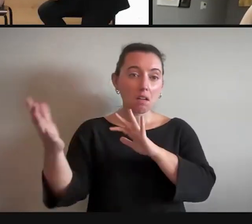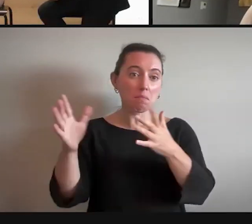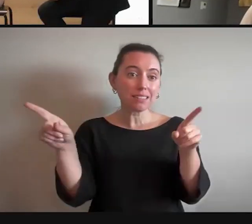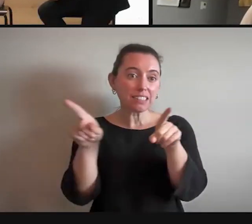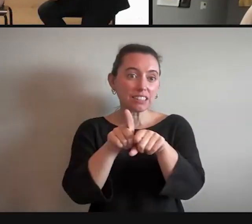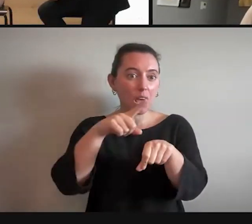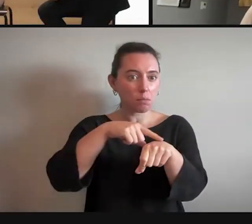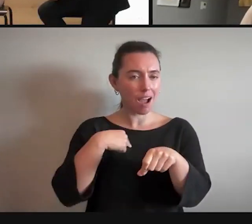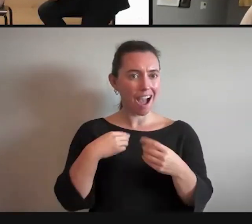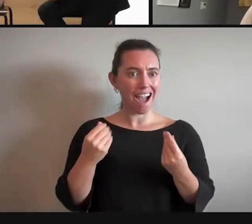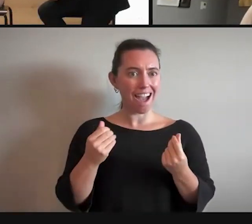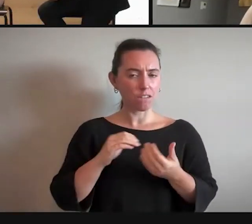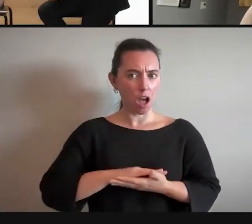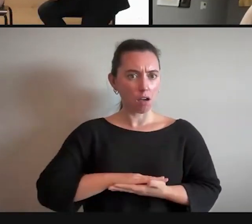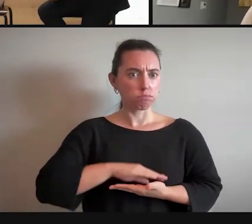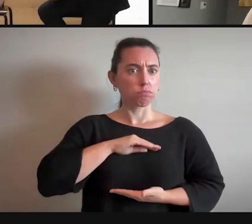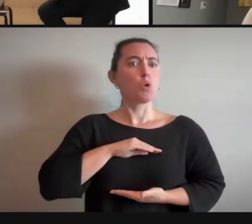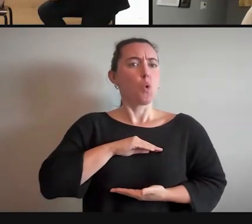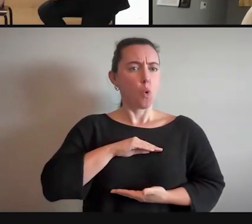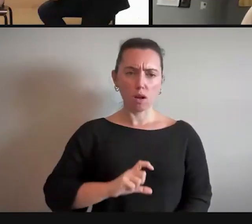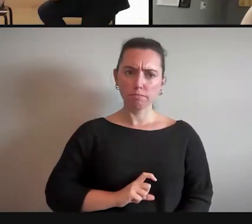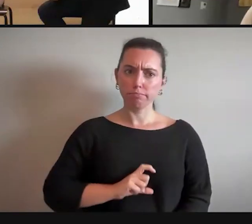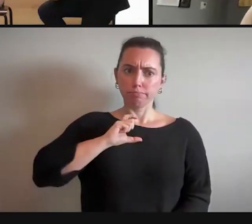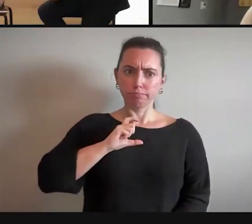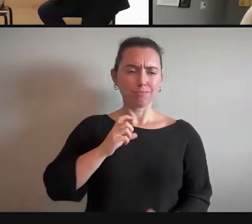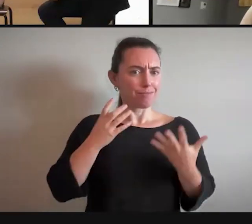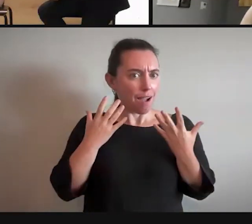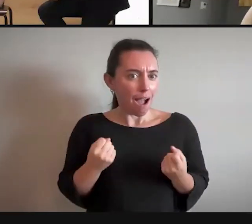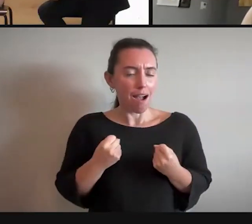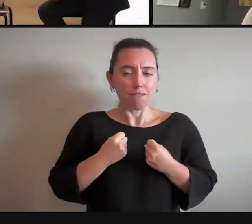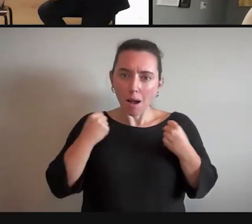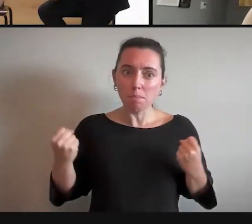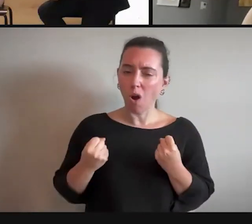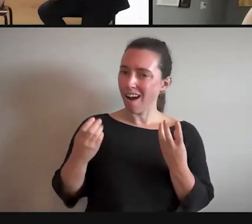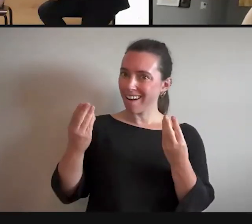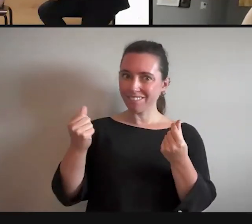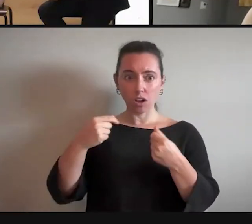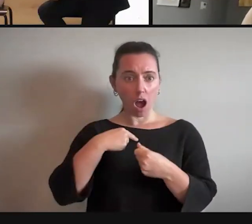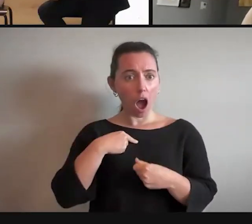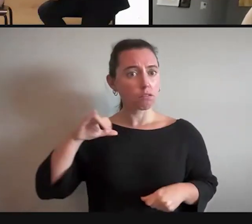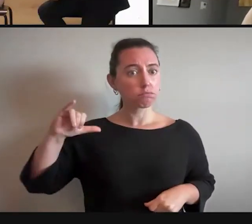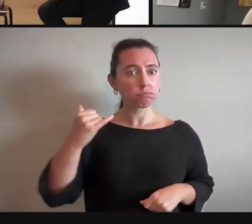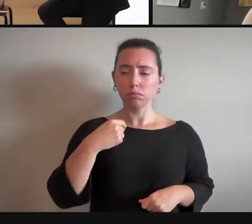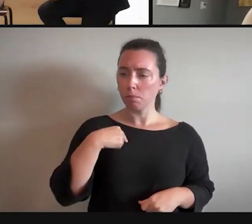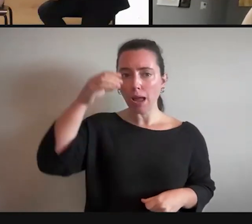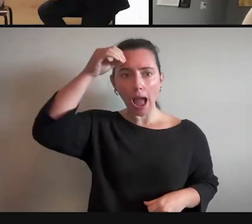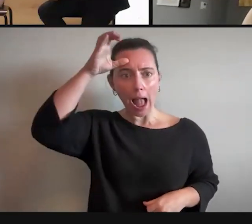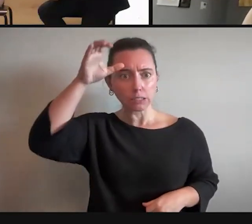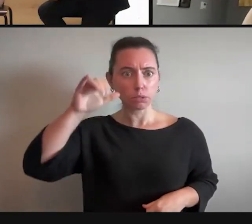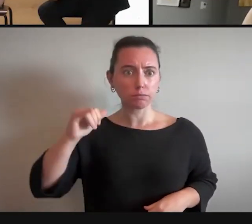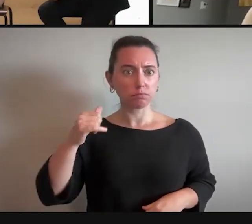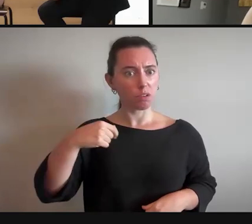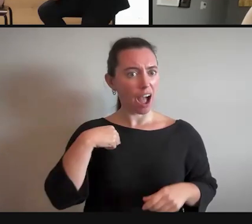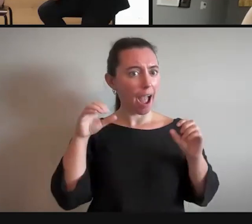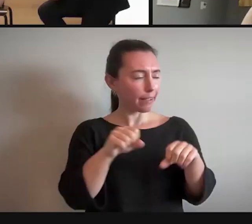feel very empowered. And I think it gave me voice and some self-confidence to move